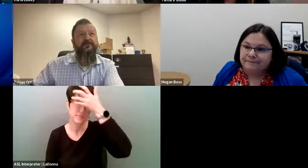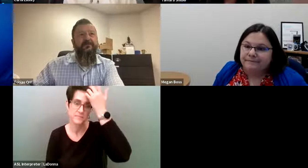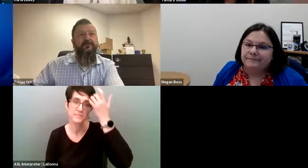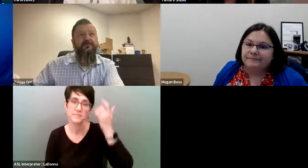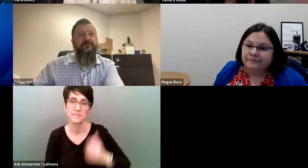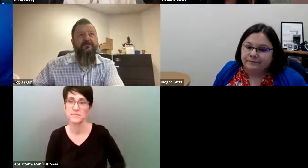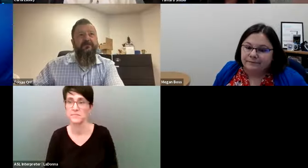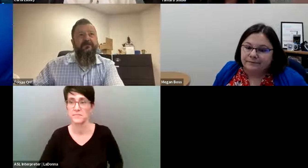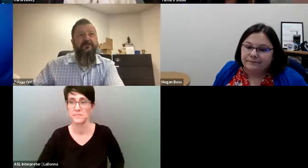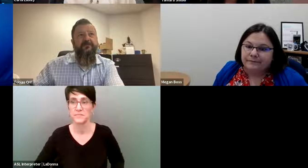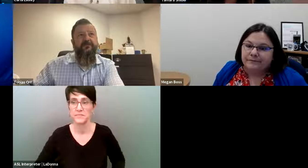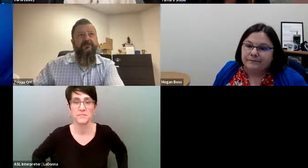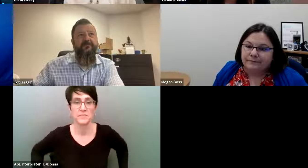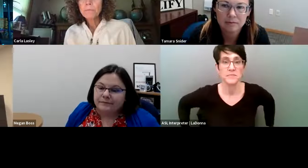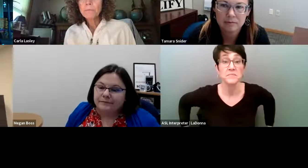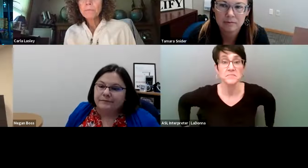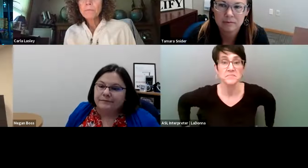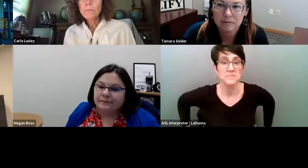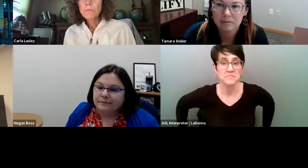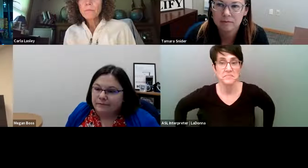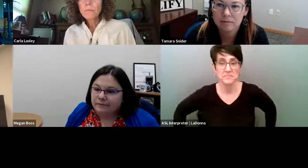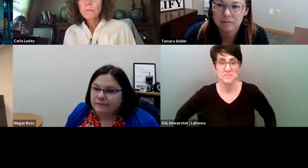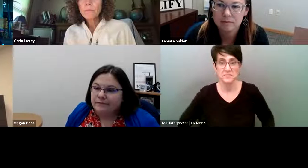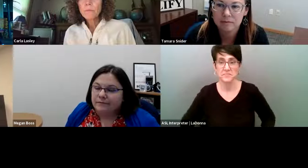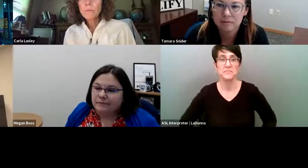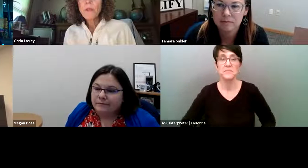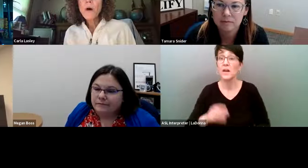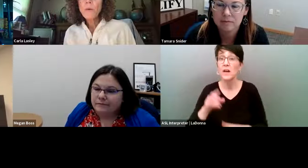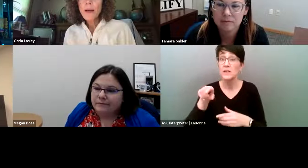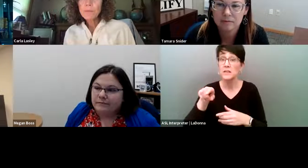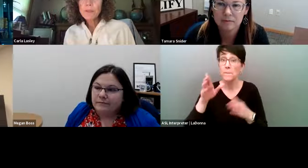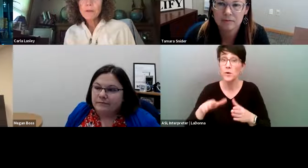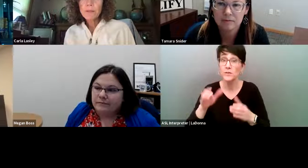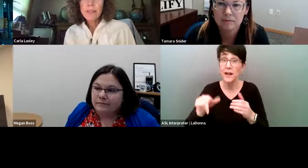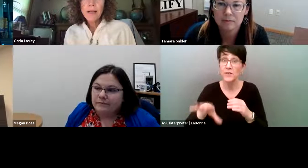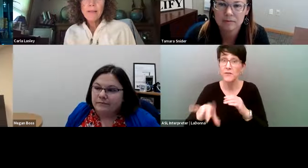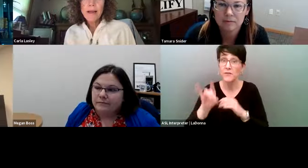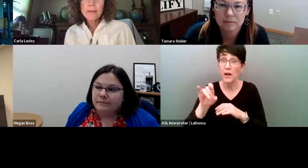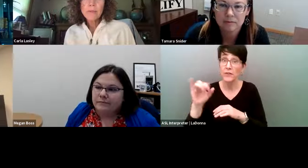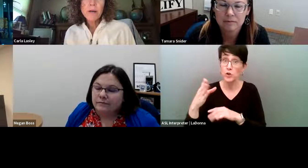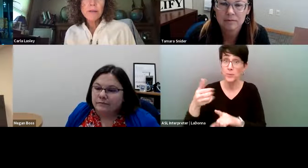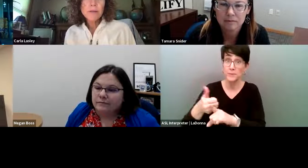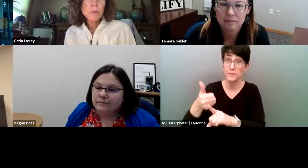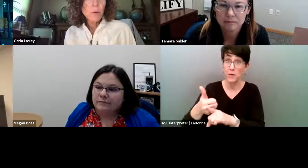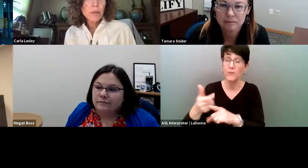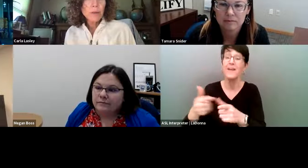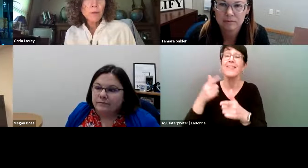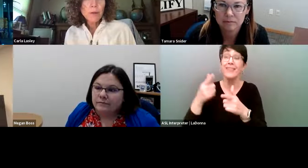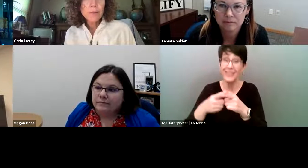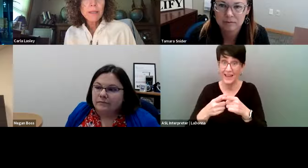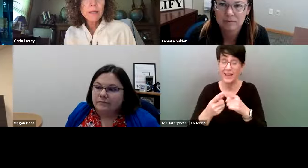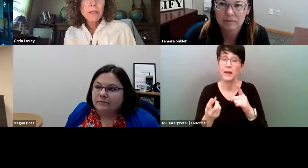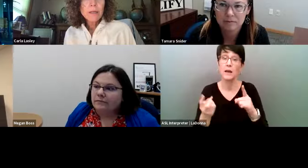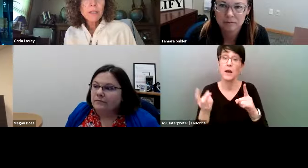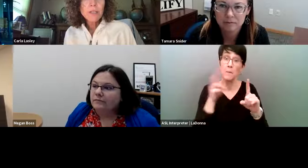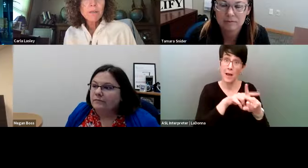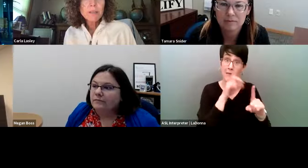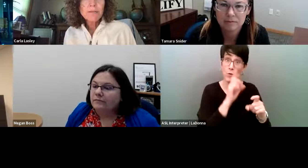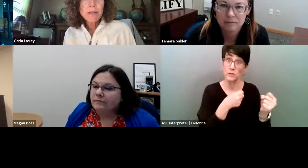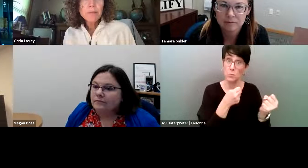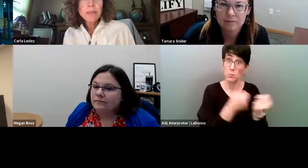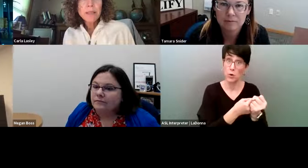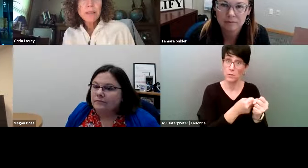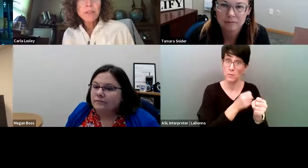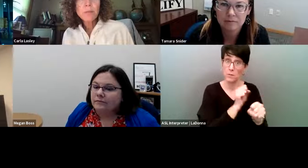can apply to get supported employment? No, absolutely not. That is part of the supported employment, the